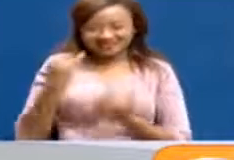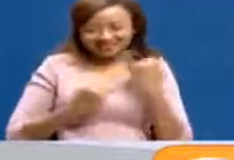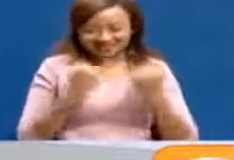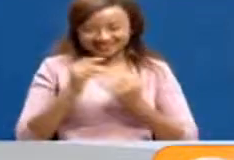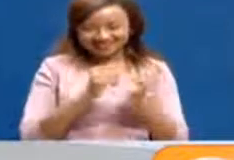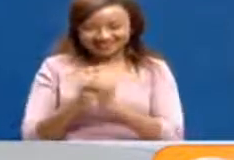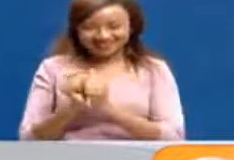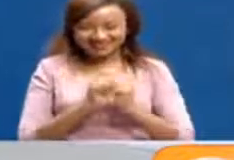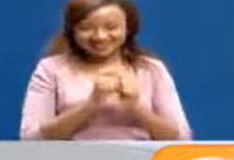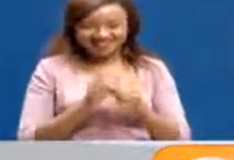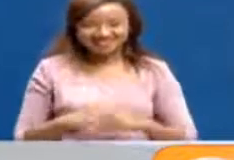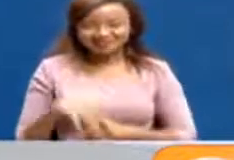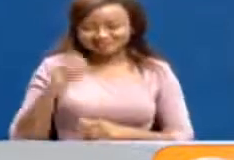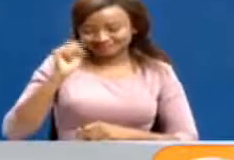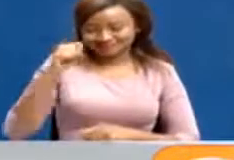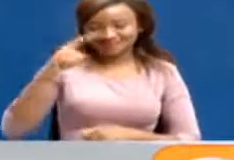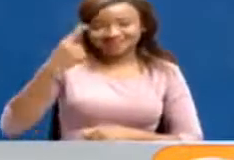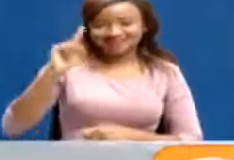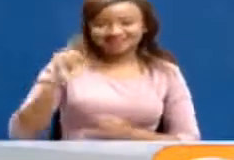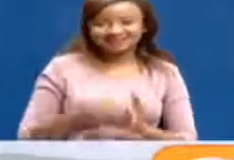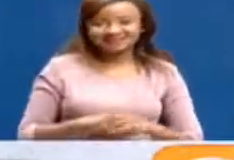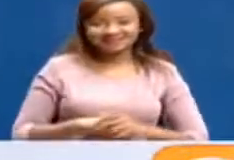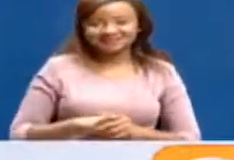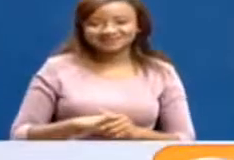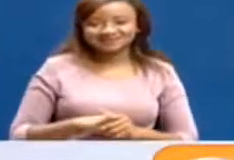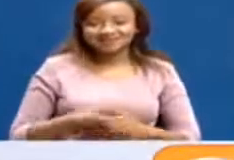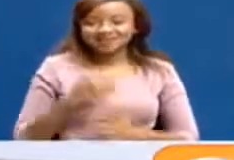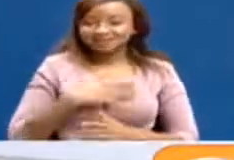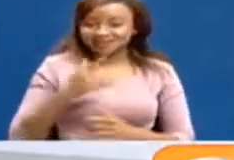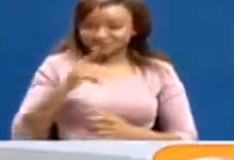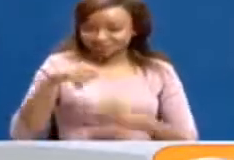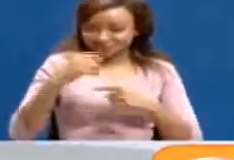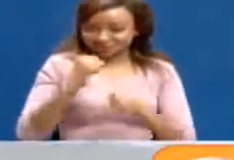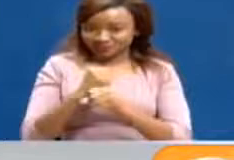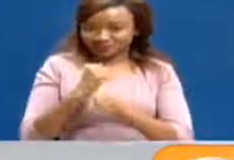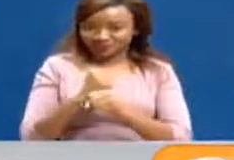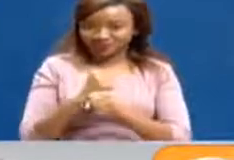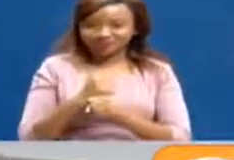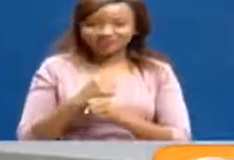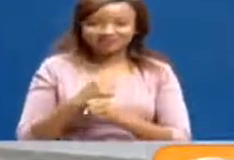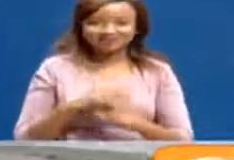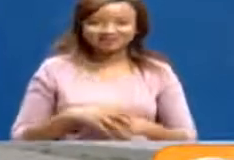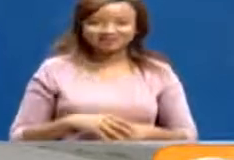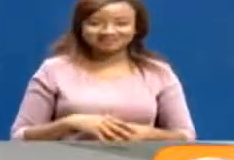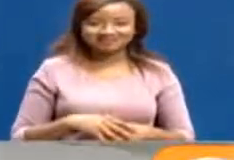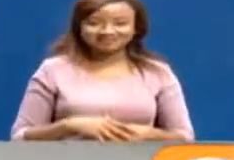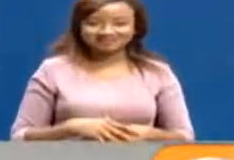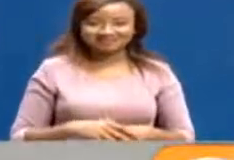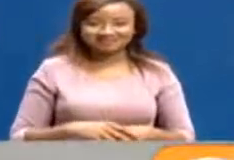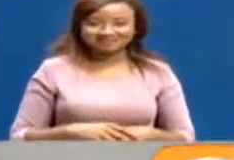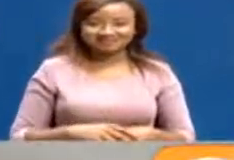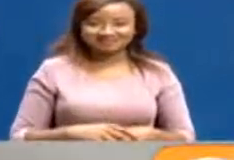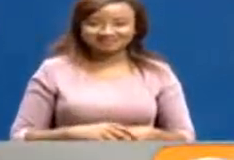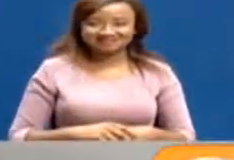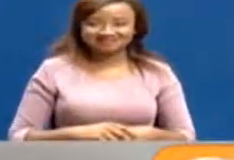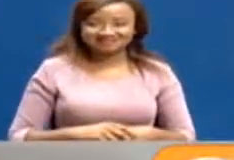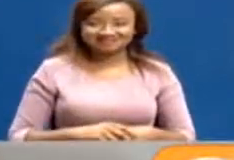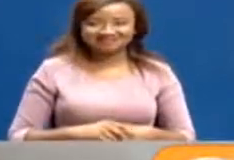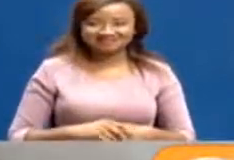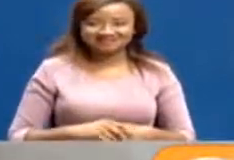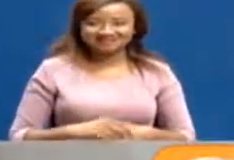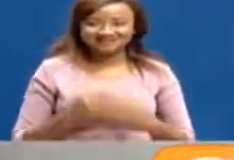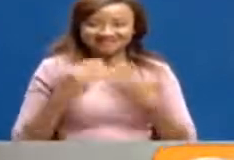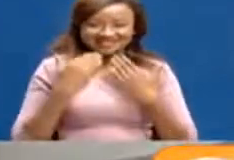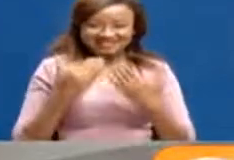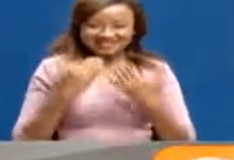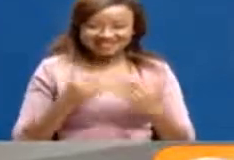done. Lots of fun, Senator. But like I said, don't quit your day job, okay? Keep doing what you're doing. Of course. Oh, come on. What